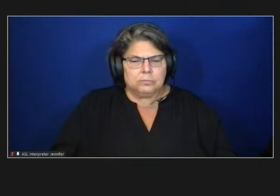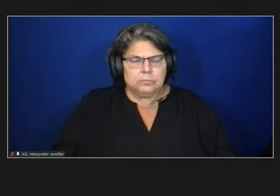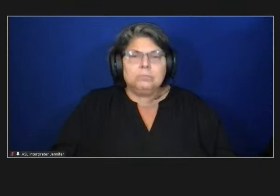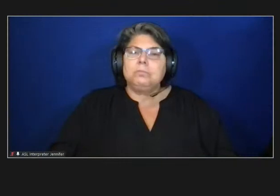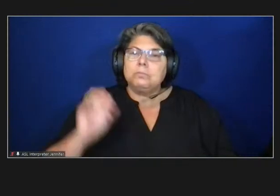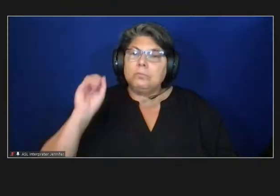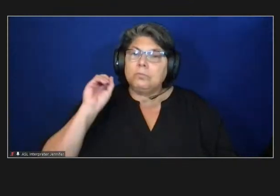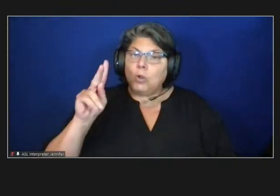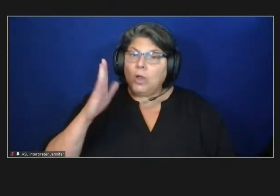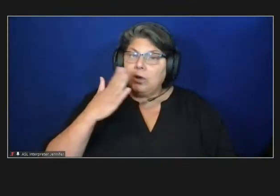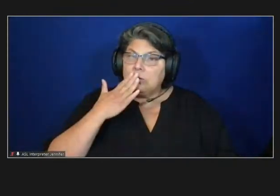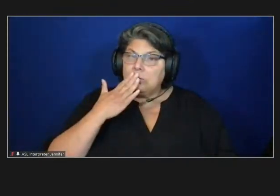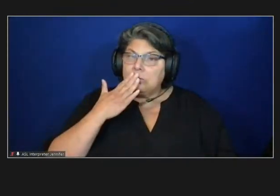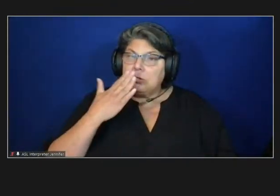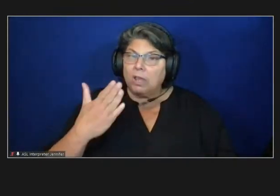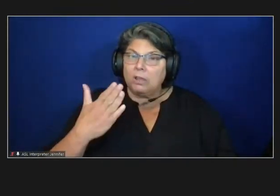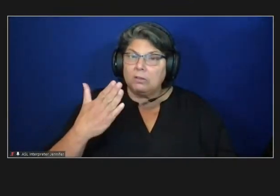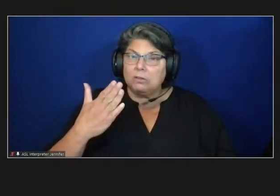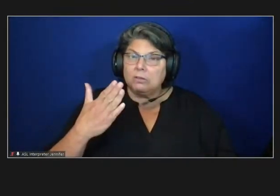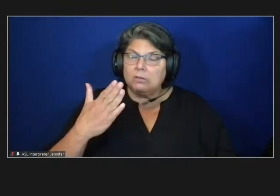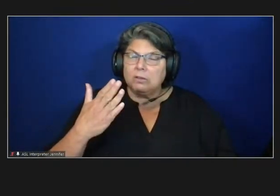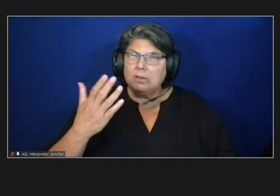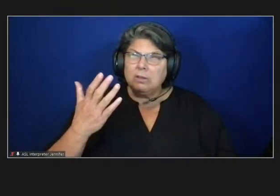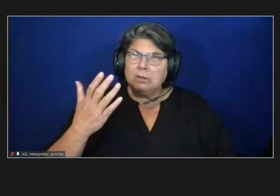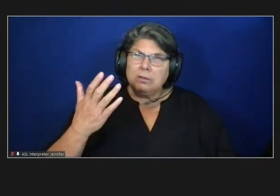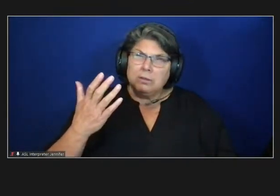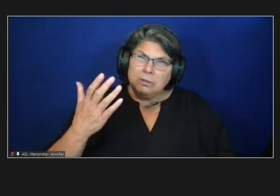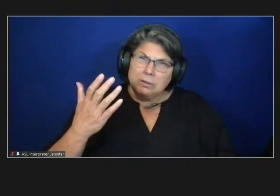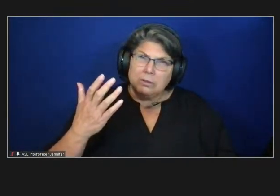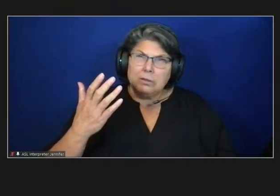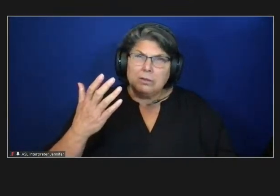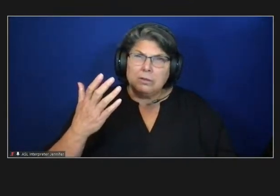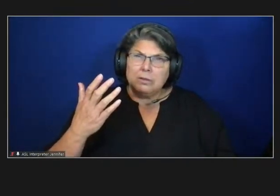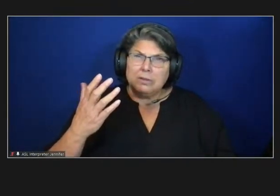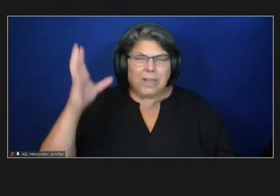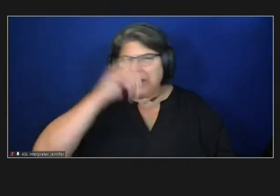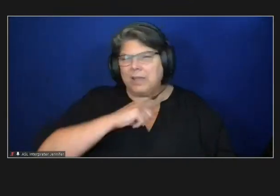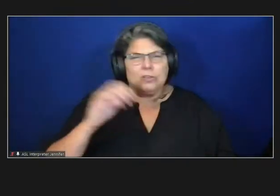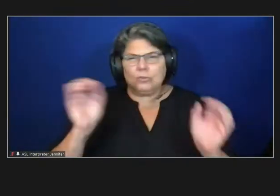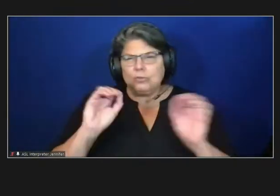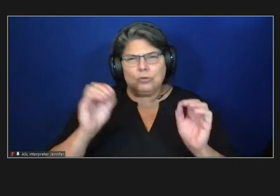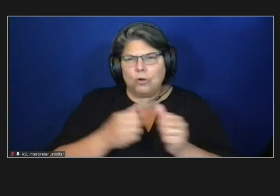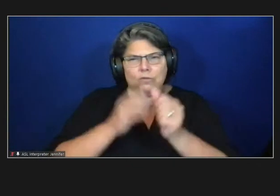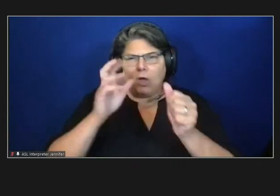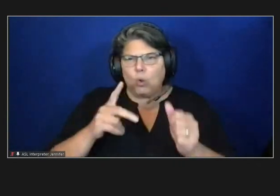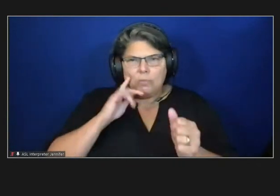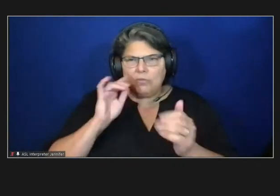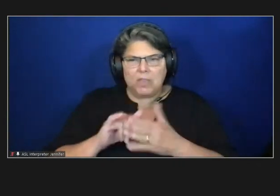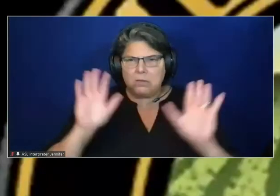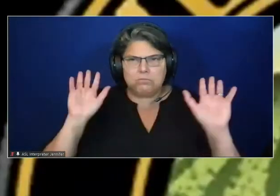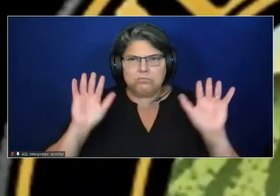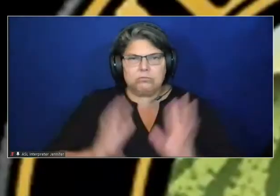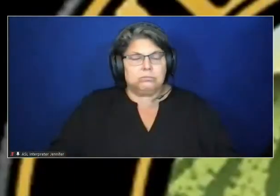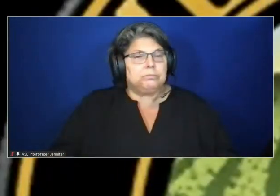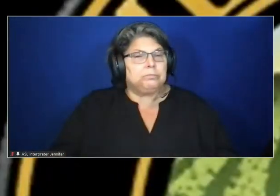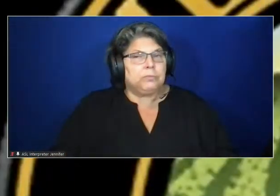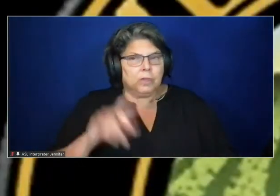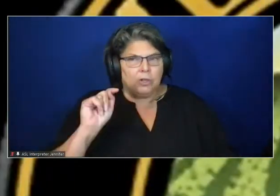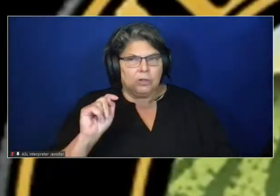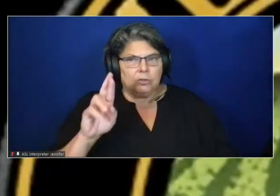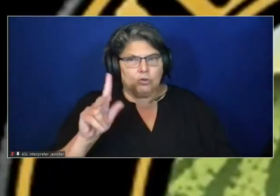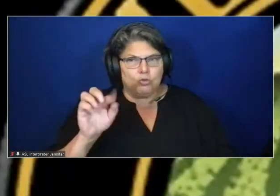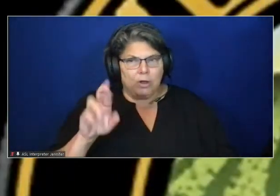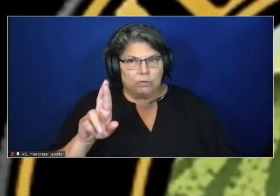Okay, thanks. I guess that I don't have a follow-up for that right now. All right, thank